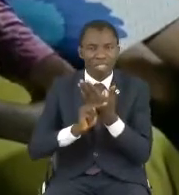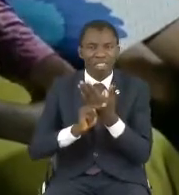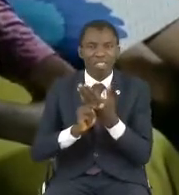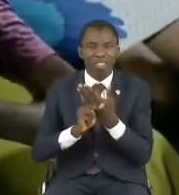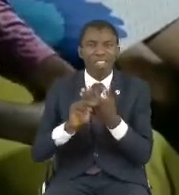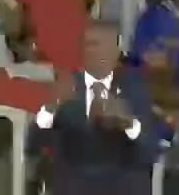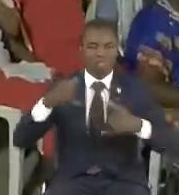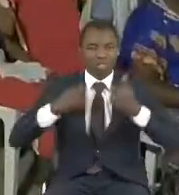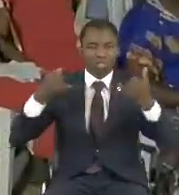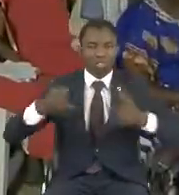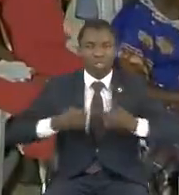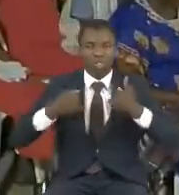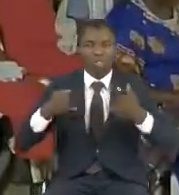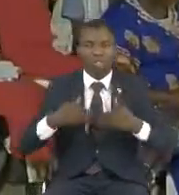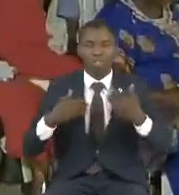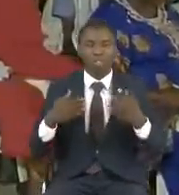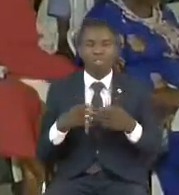joy,